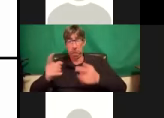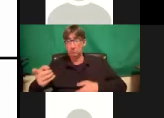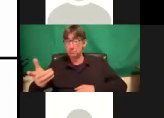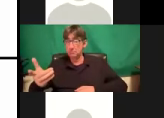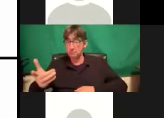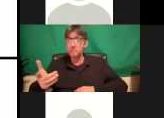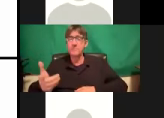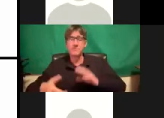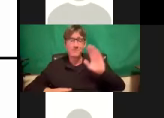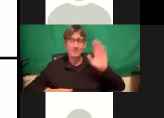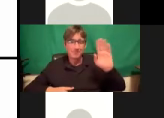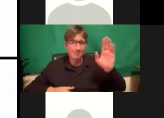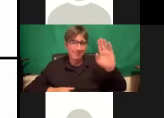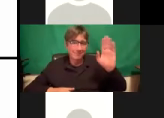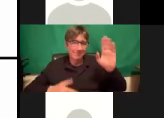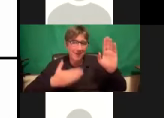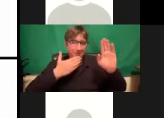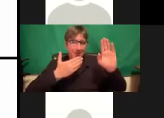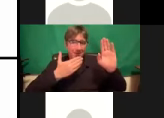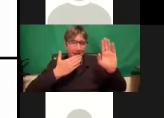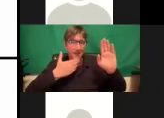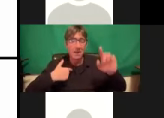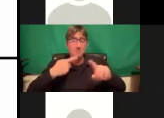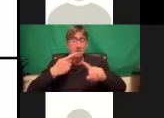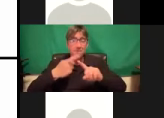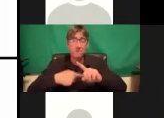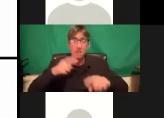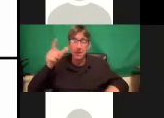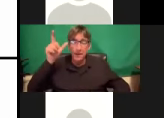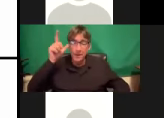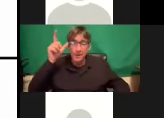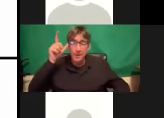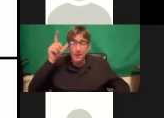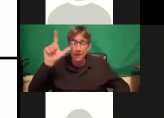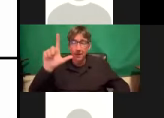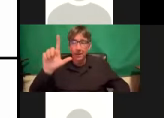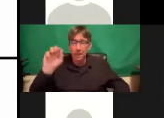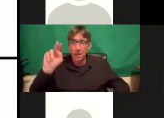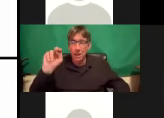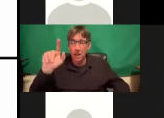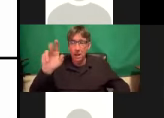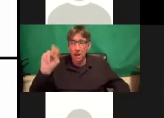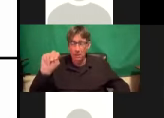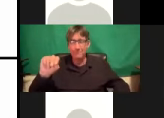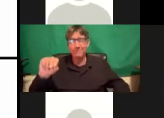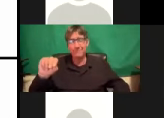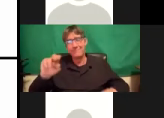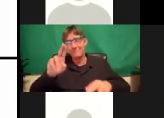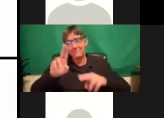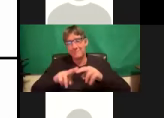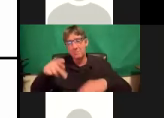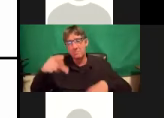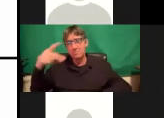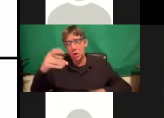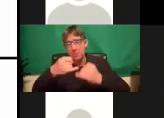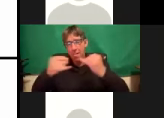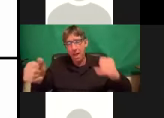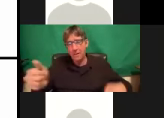Thanks very much. I'm from Lincoln, and I have a question of the commuter rail, and in fact, the same line as the Brandeis